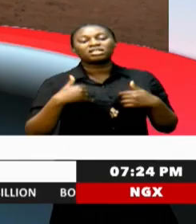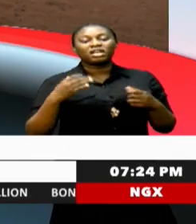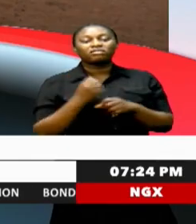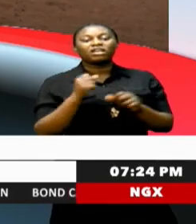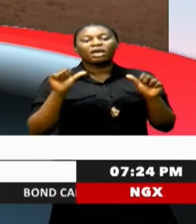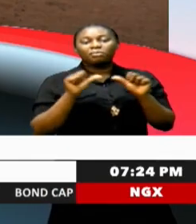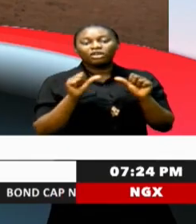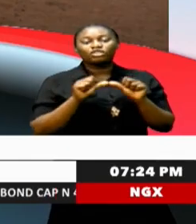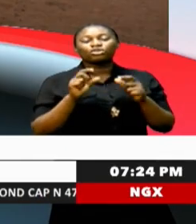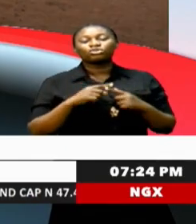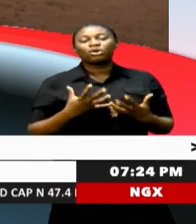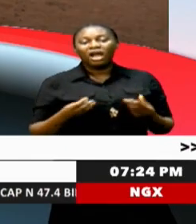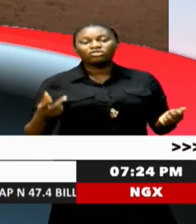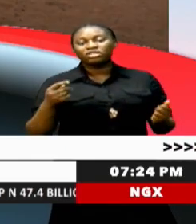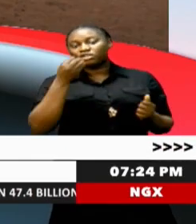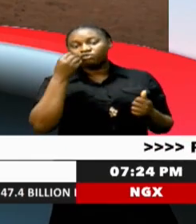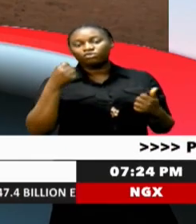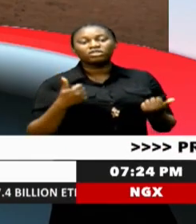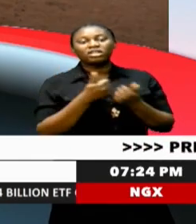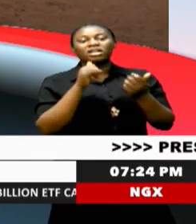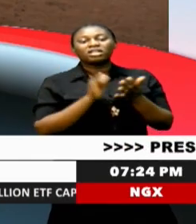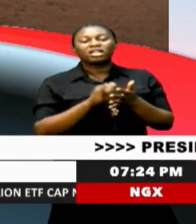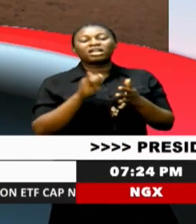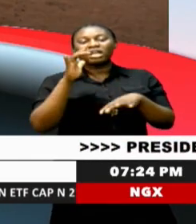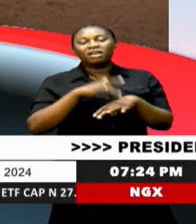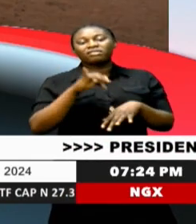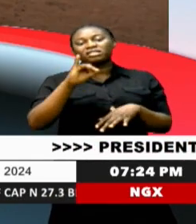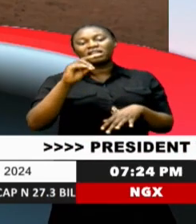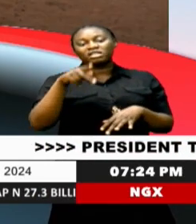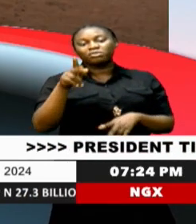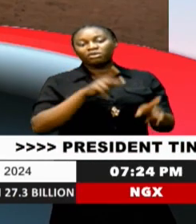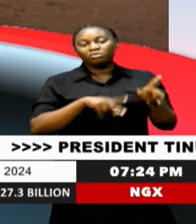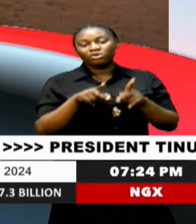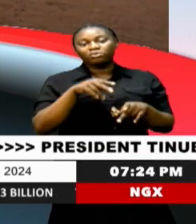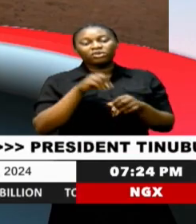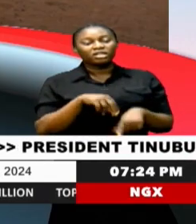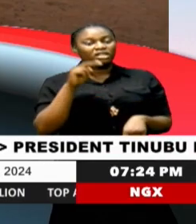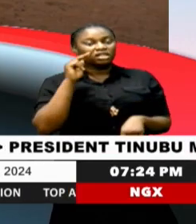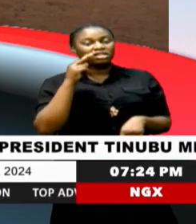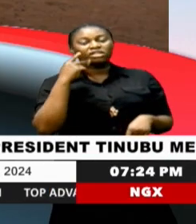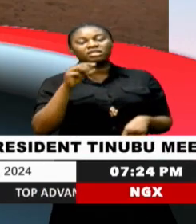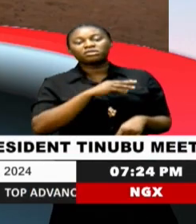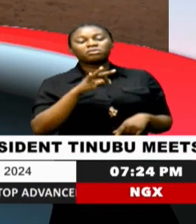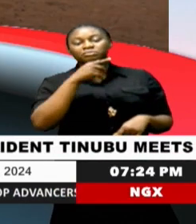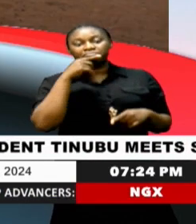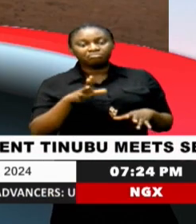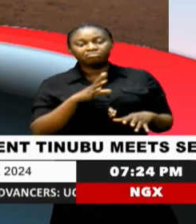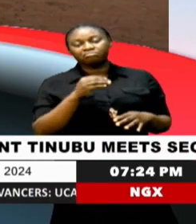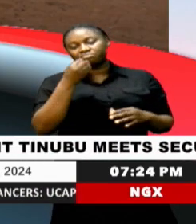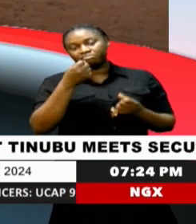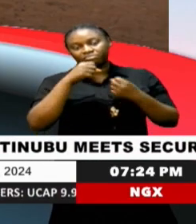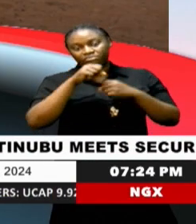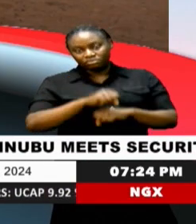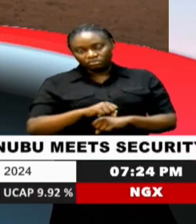to address the food challenges affecting internally displaced persons in Nigeria. The Minister of Agriculture and Food Security,